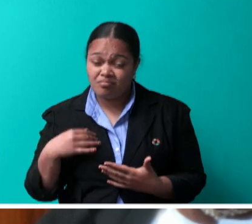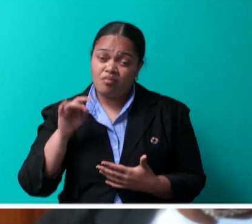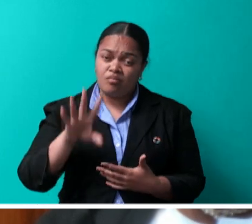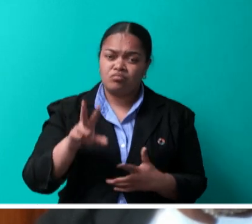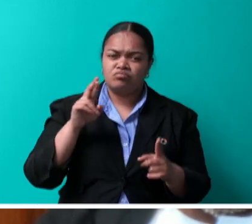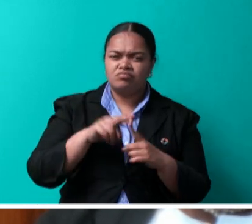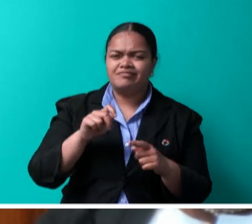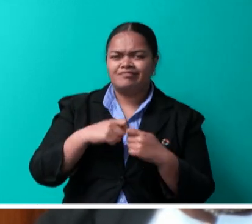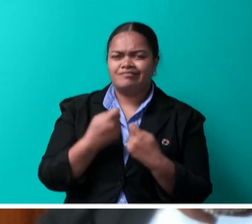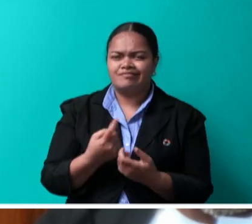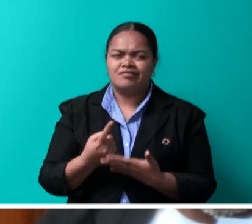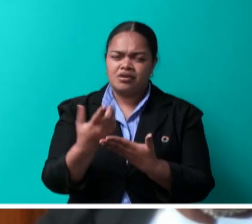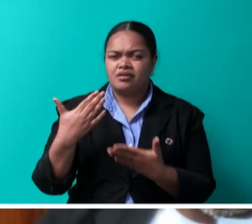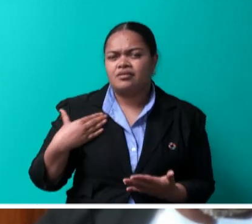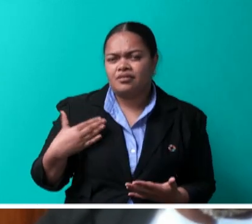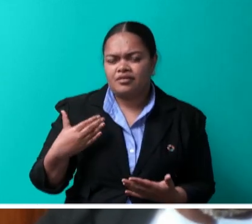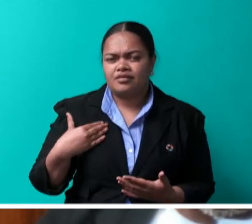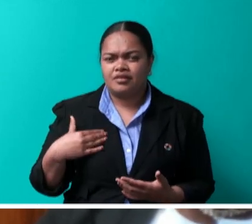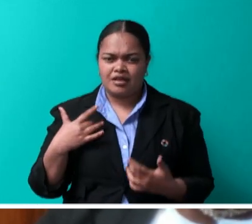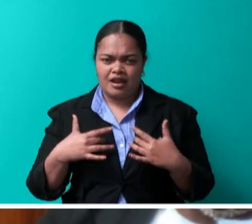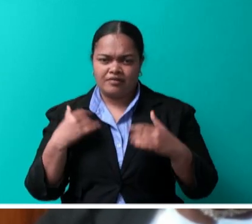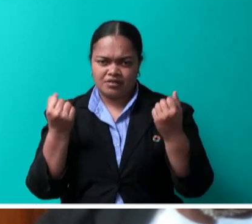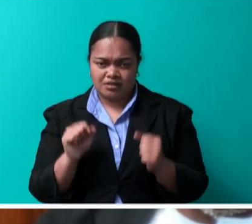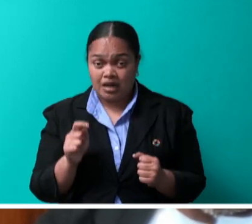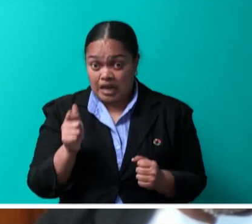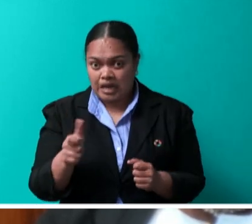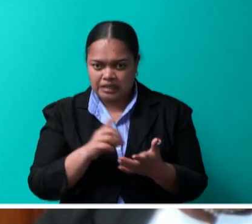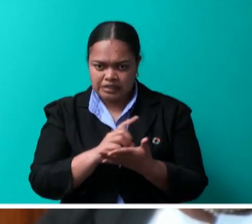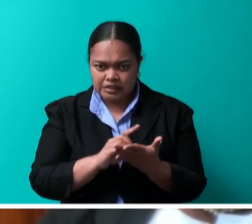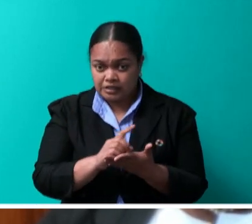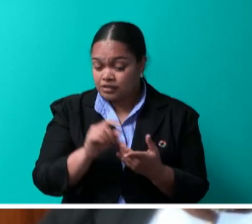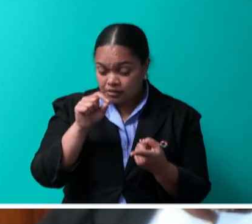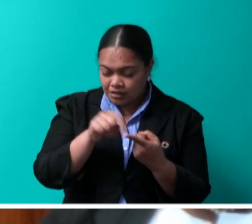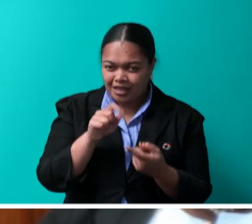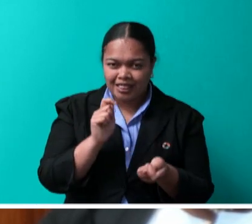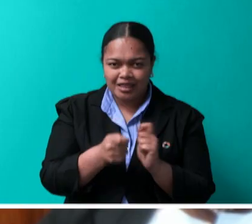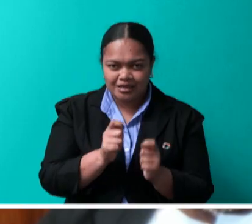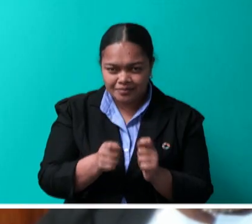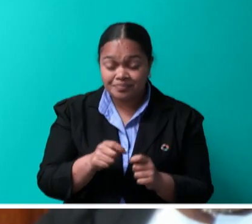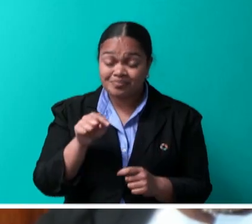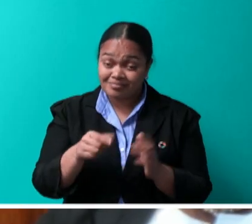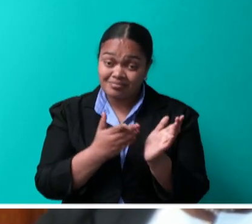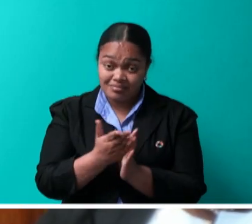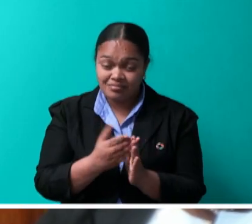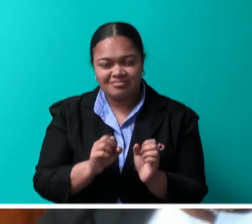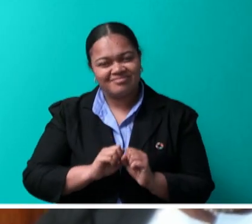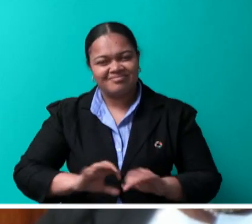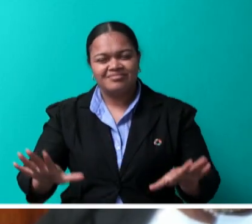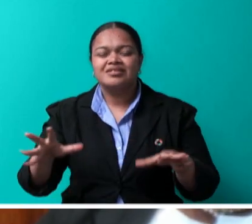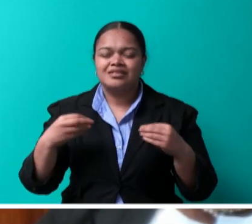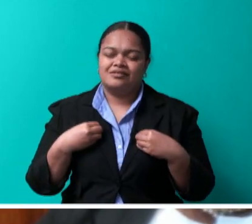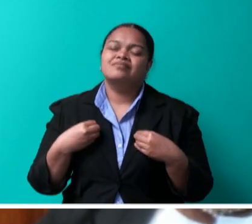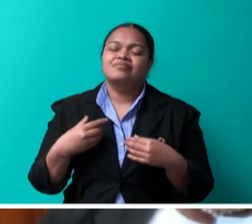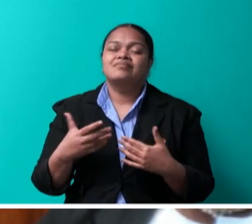programs promote healthier lifestyles and early disease detection. These services rarely receive public